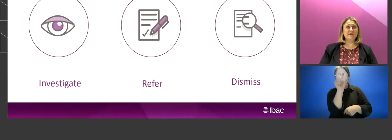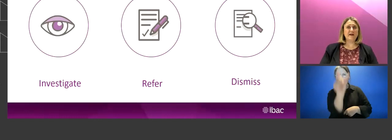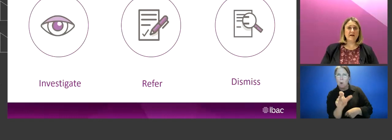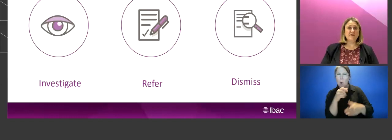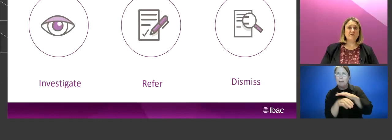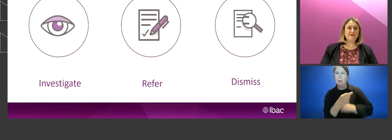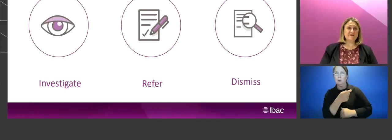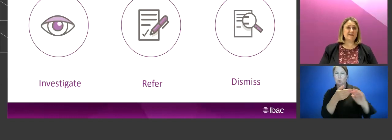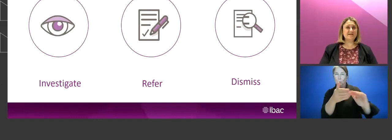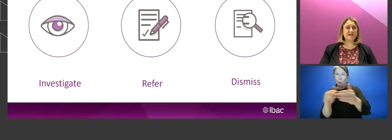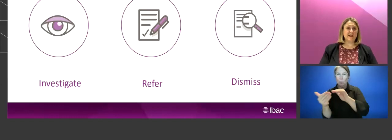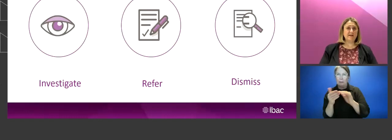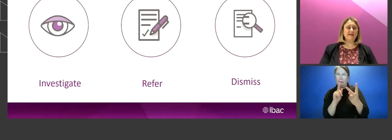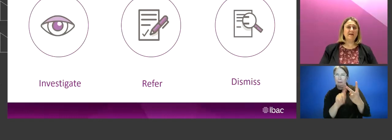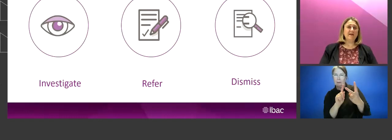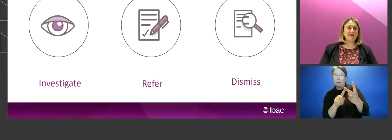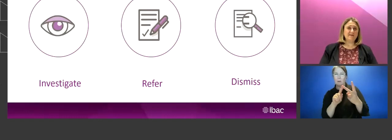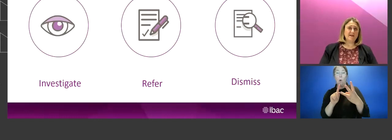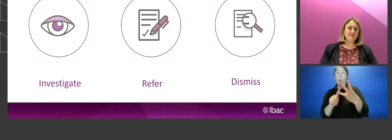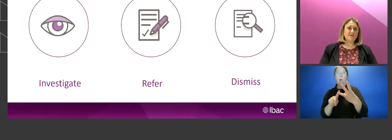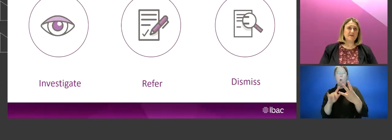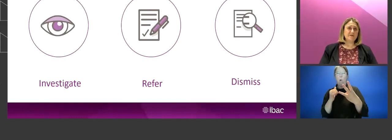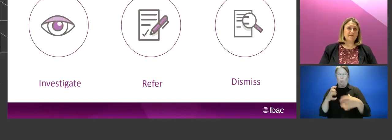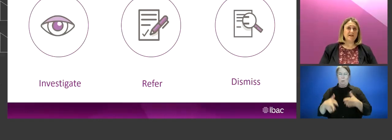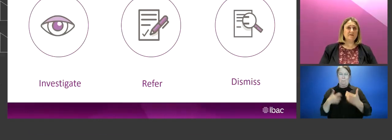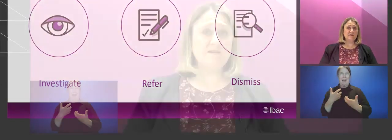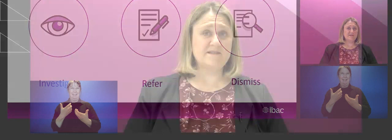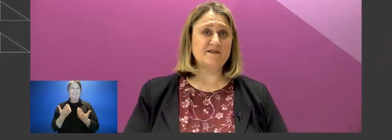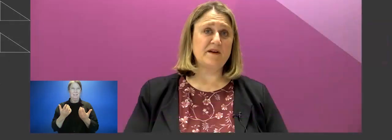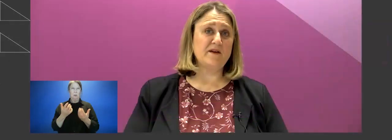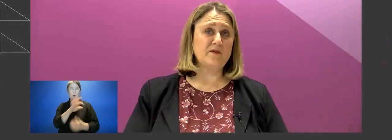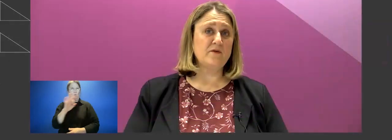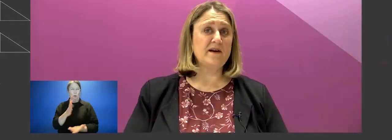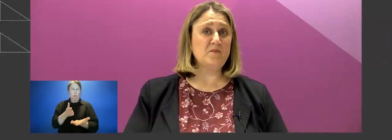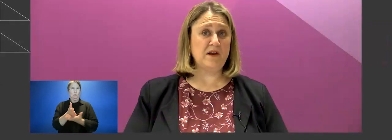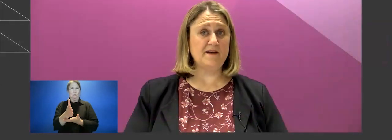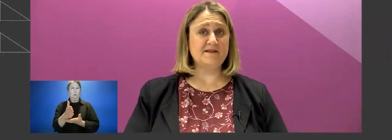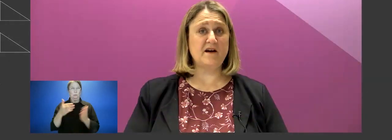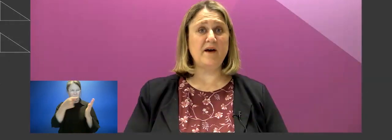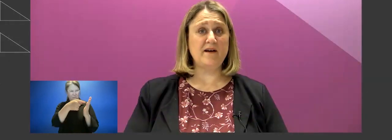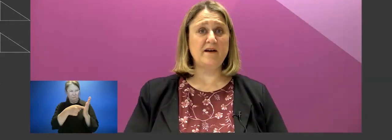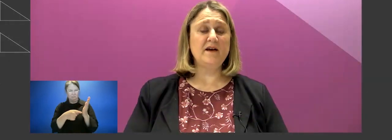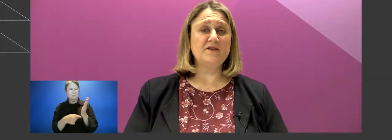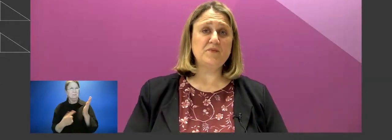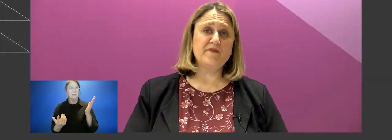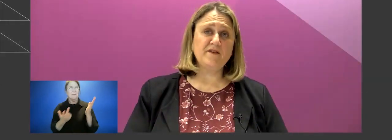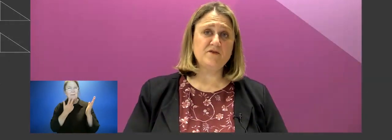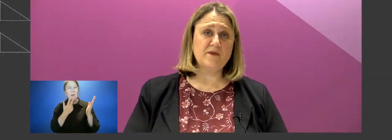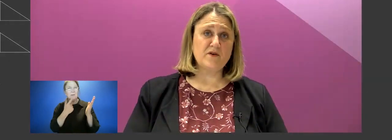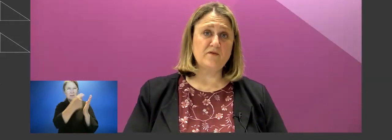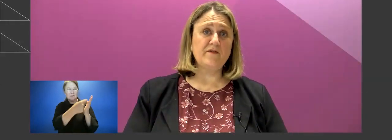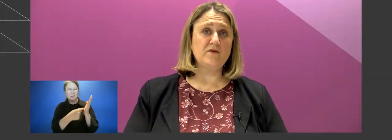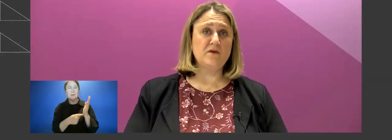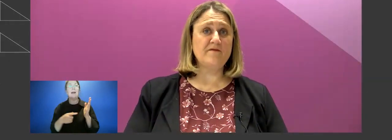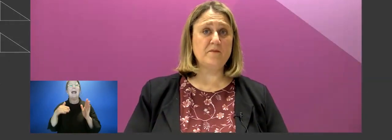I will now hand over to Stacey Kilaki, Executive Director for Legal Assessment and Review and Compliance at IBAC, to provide you